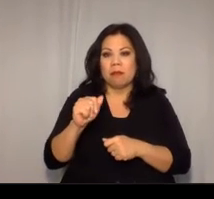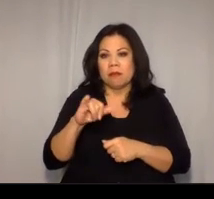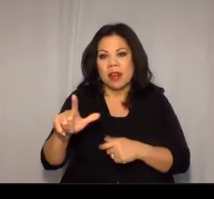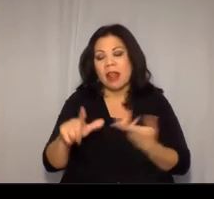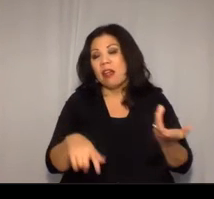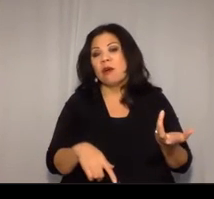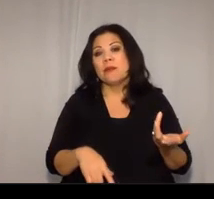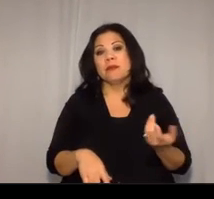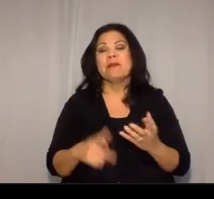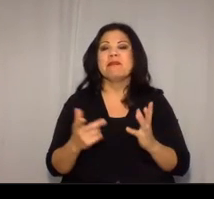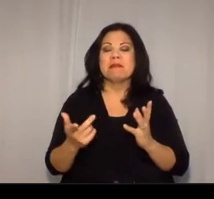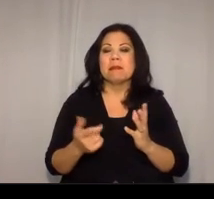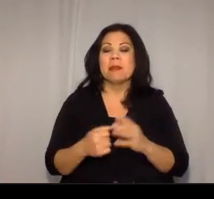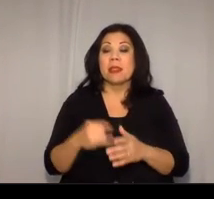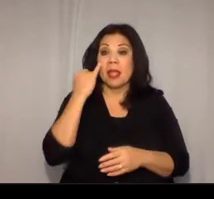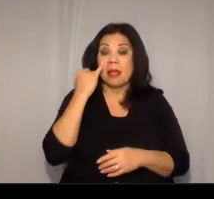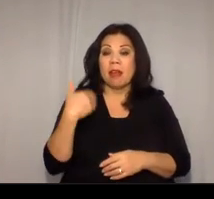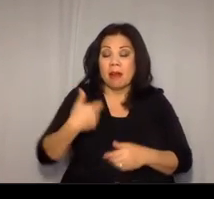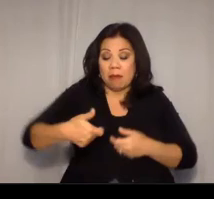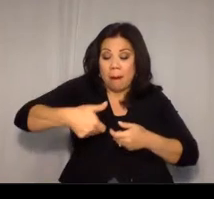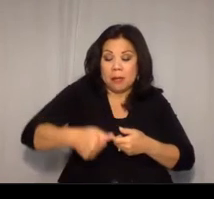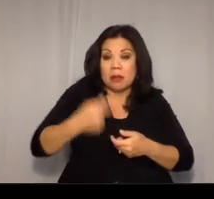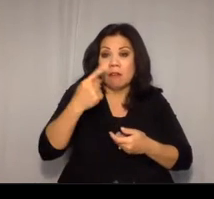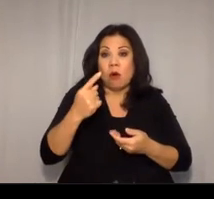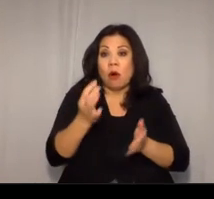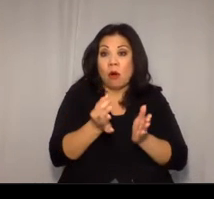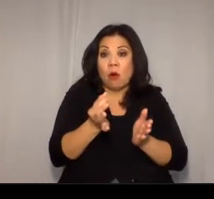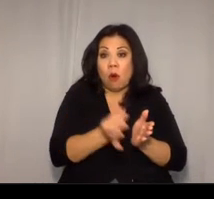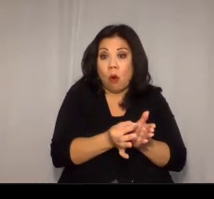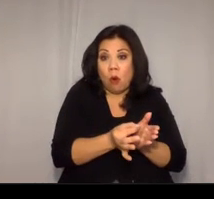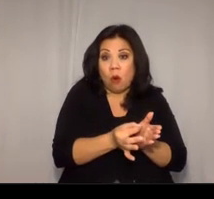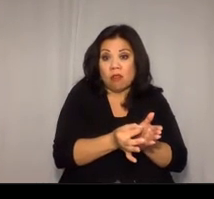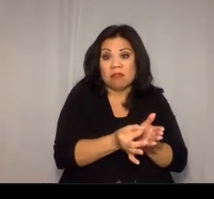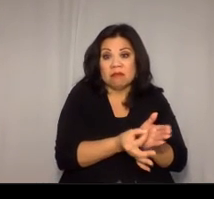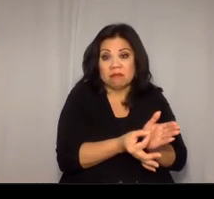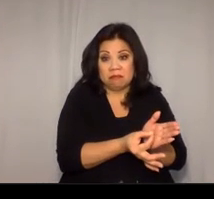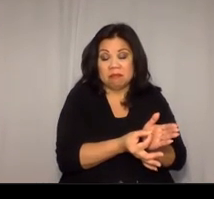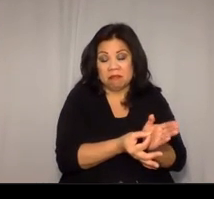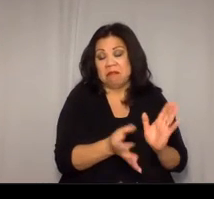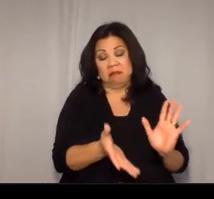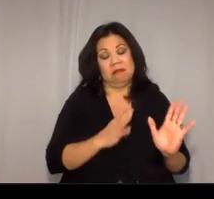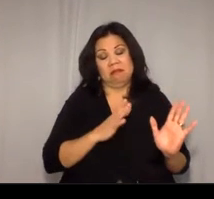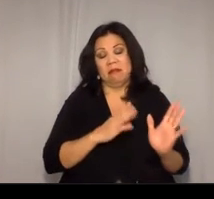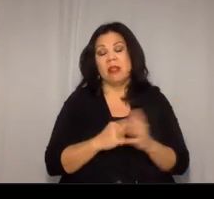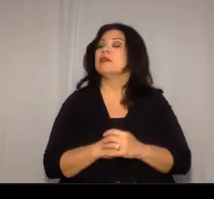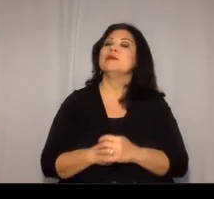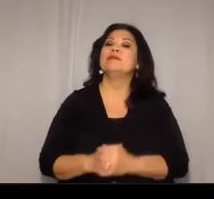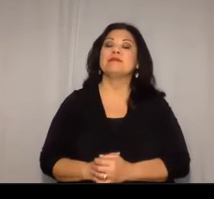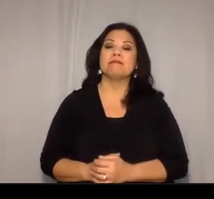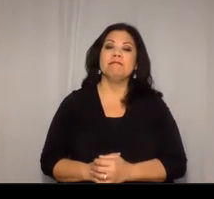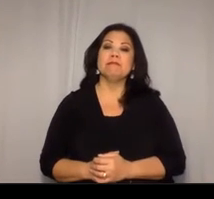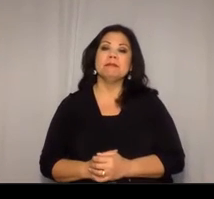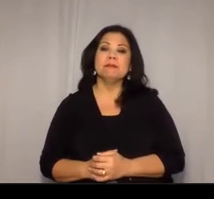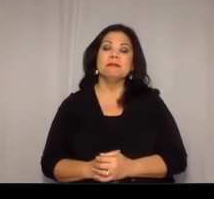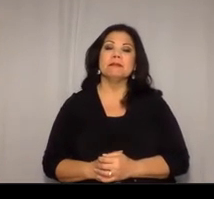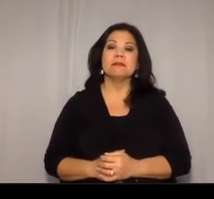of course, if you have a hole punch, that would be even better, but a little nail from around the house would be just fine. Okay,